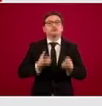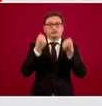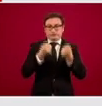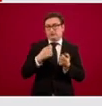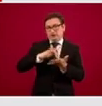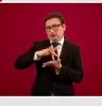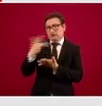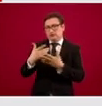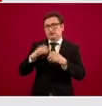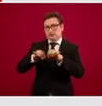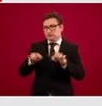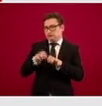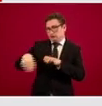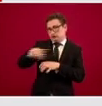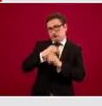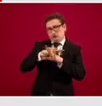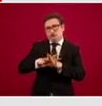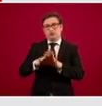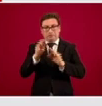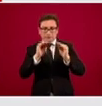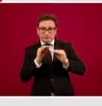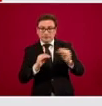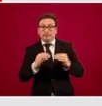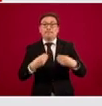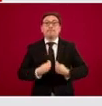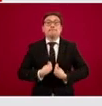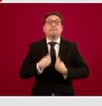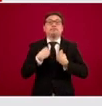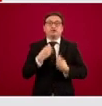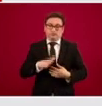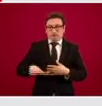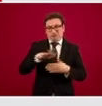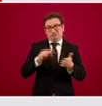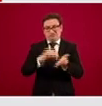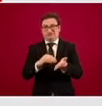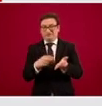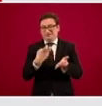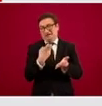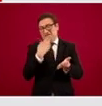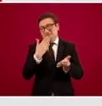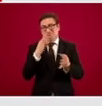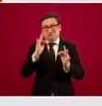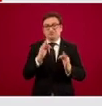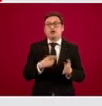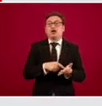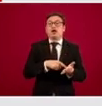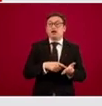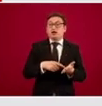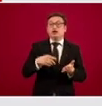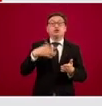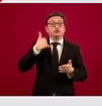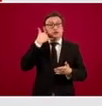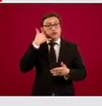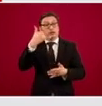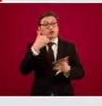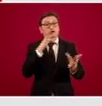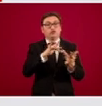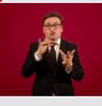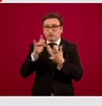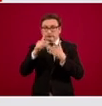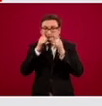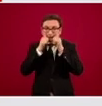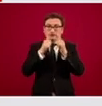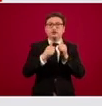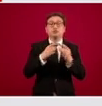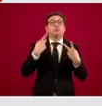blood donor national system. All of the numbers are